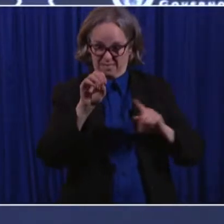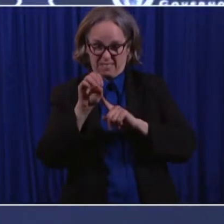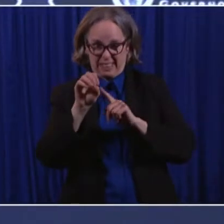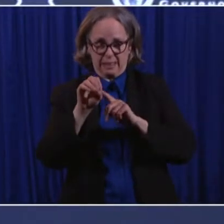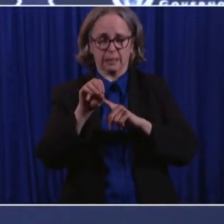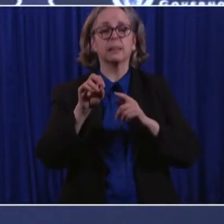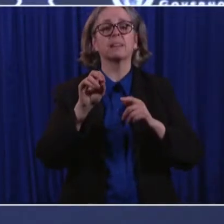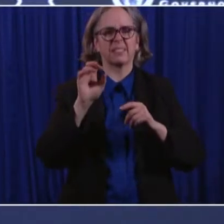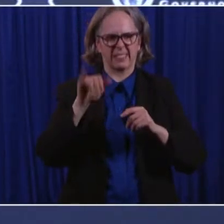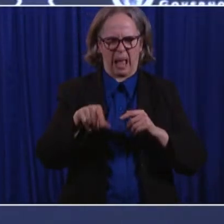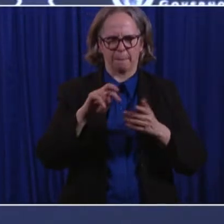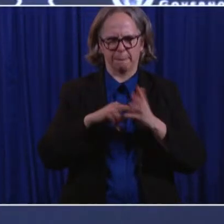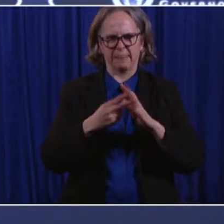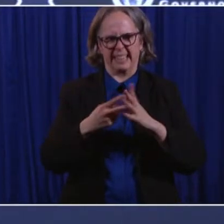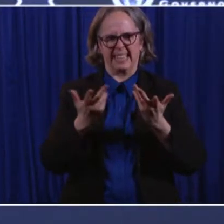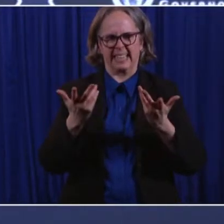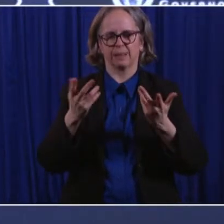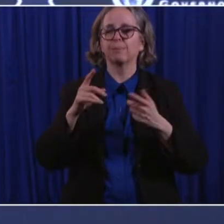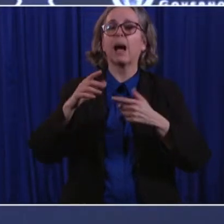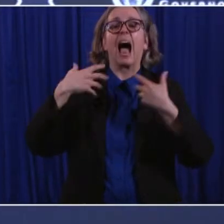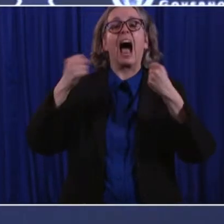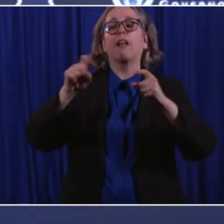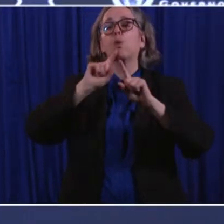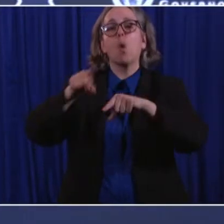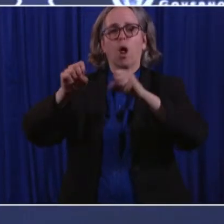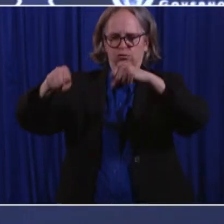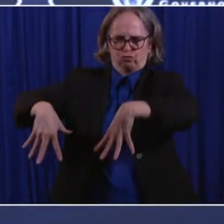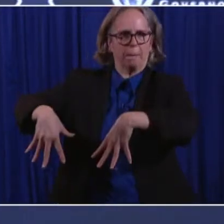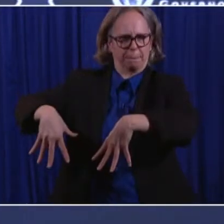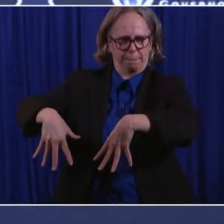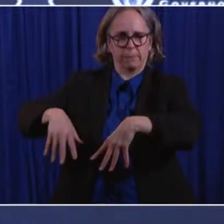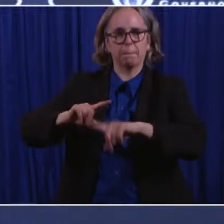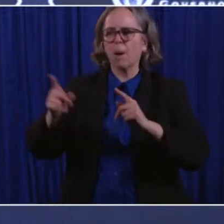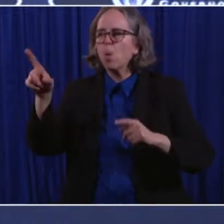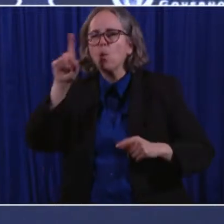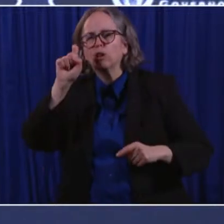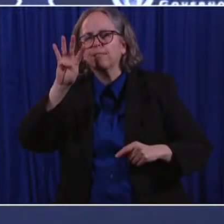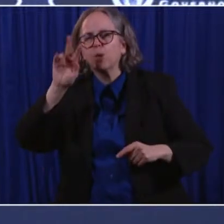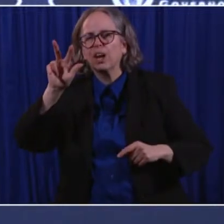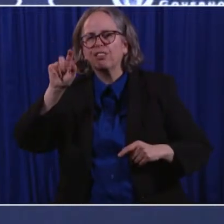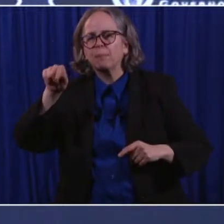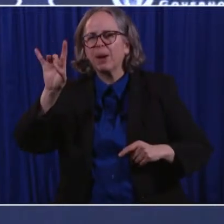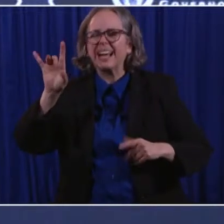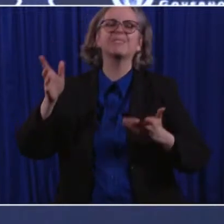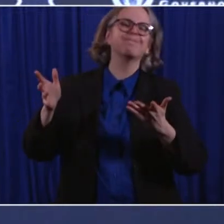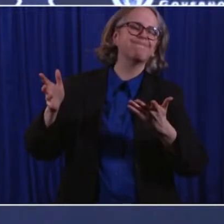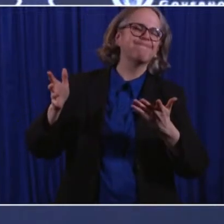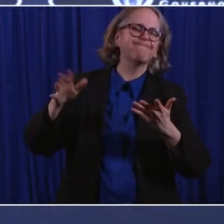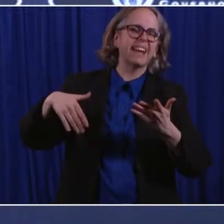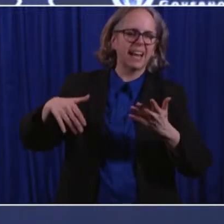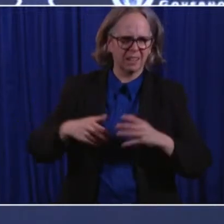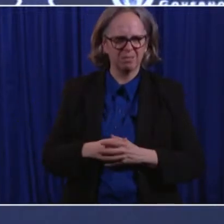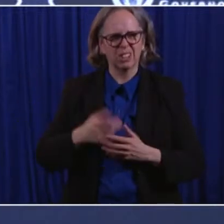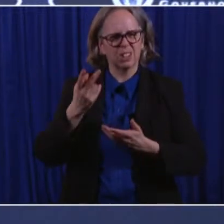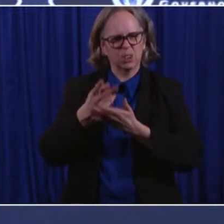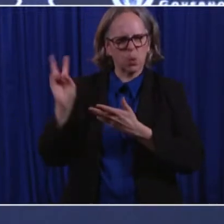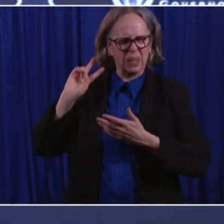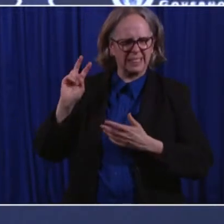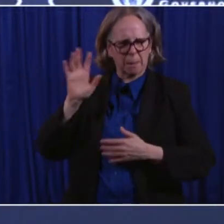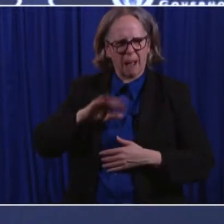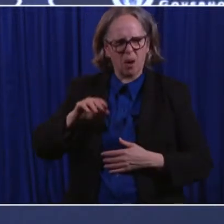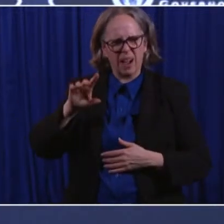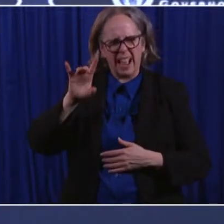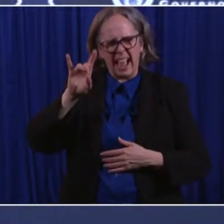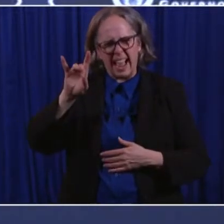for all Ohioans. 2 weeks ago, we were just under 180 cases per 100,000 across the